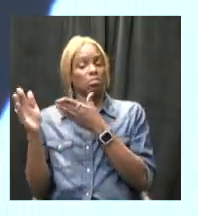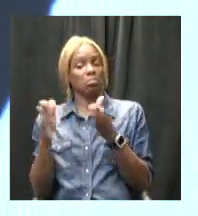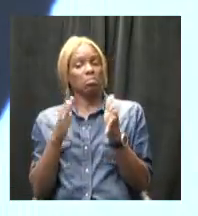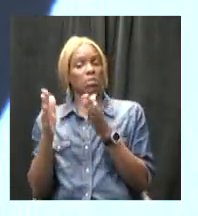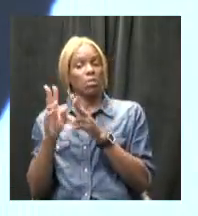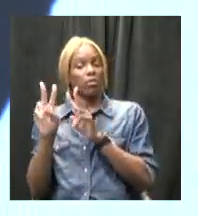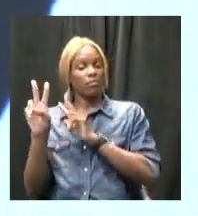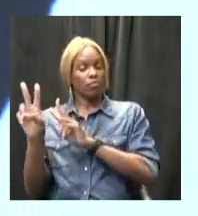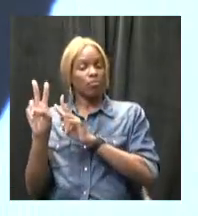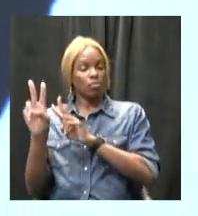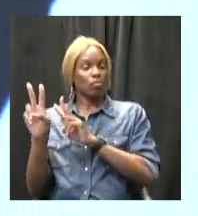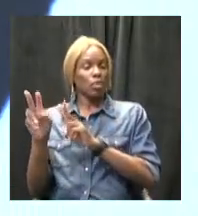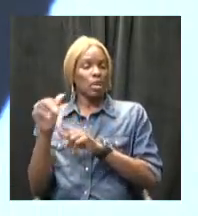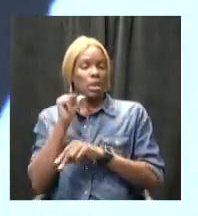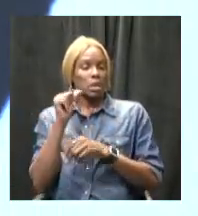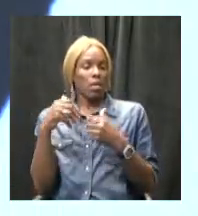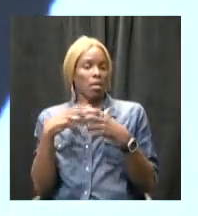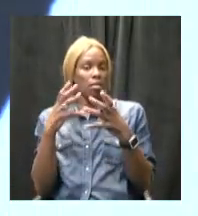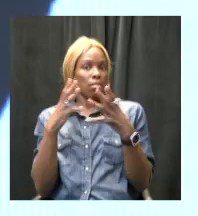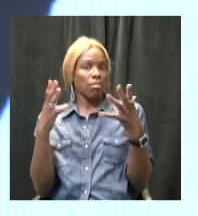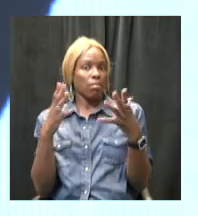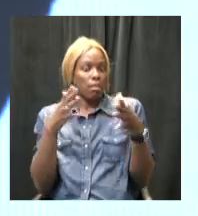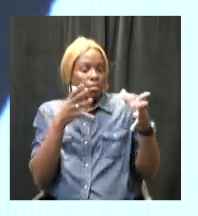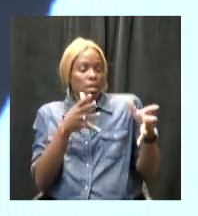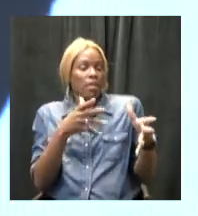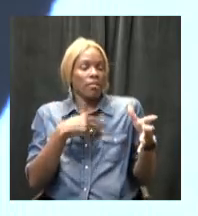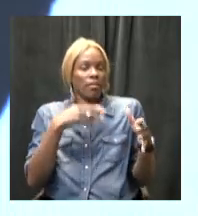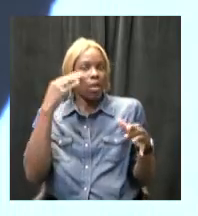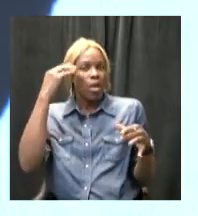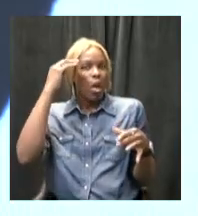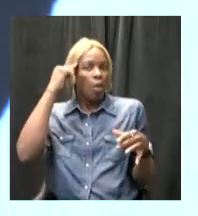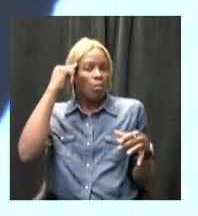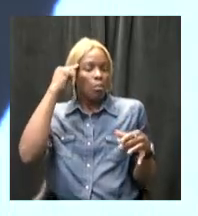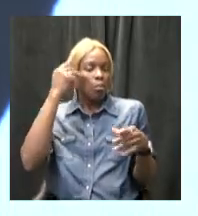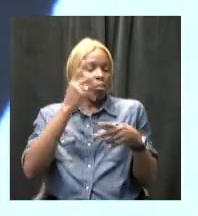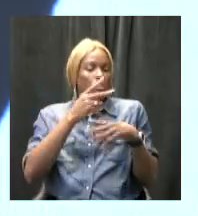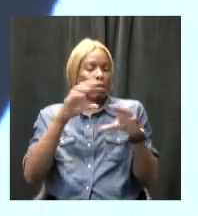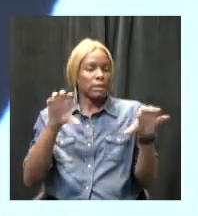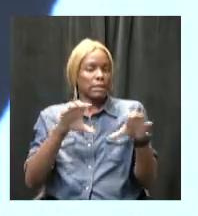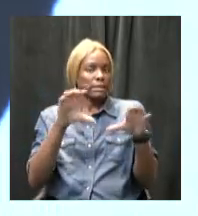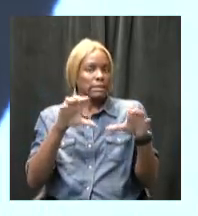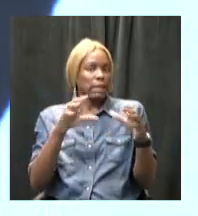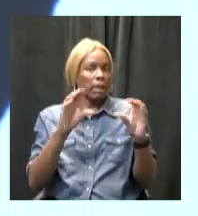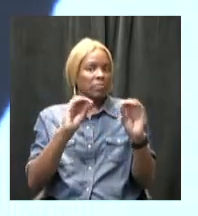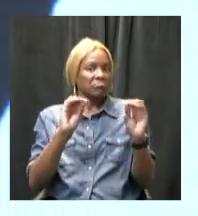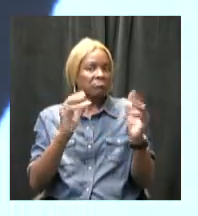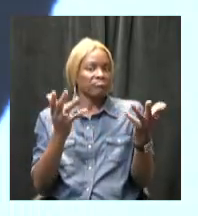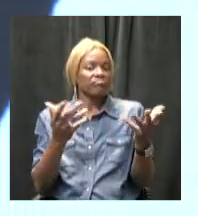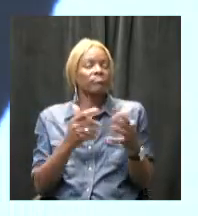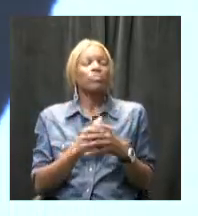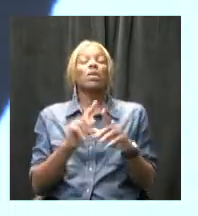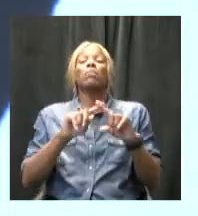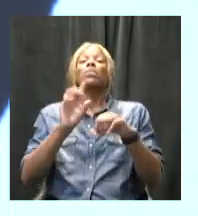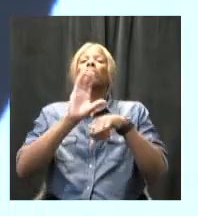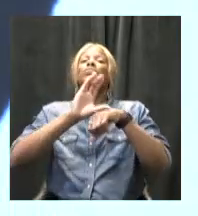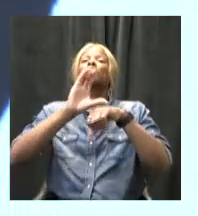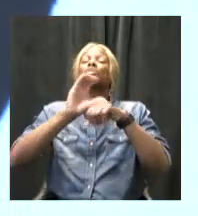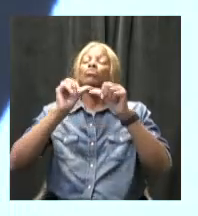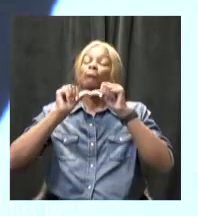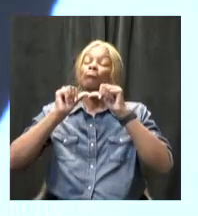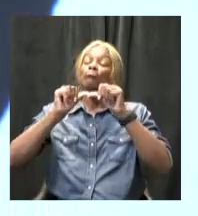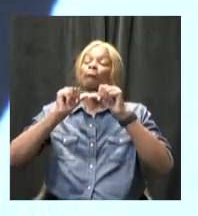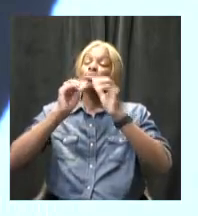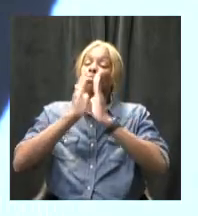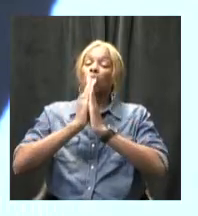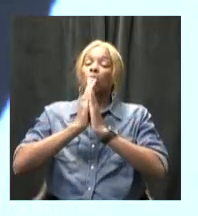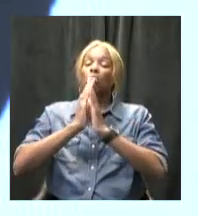because there's not much left. We don't see any activity, and there's not much there. But the church kept on praying, and family